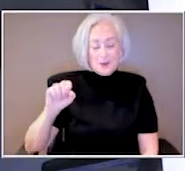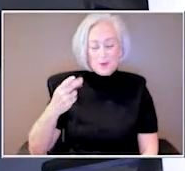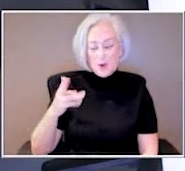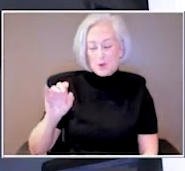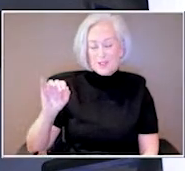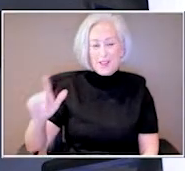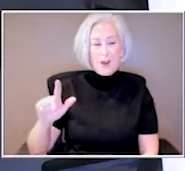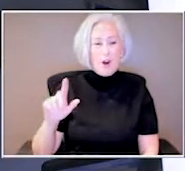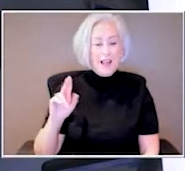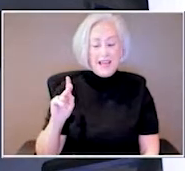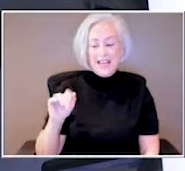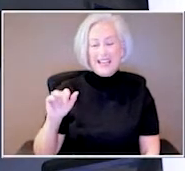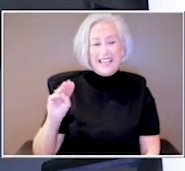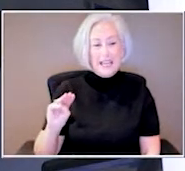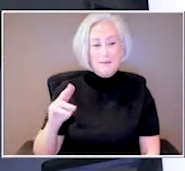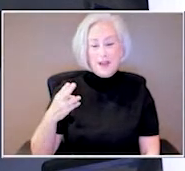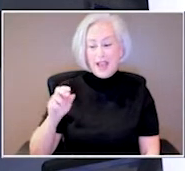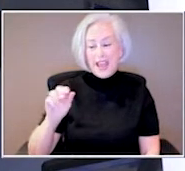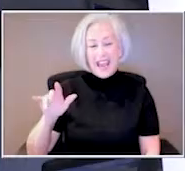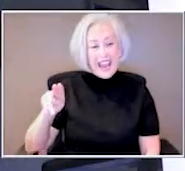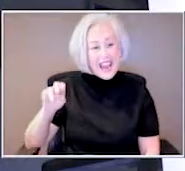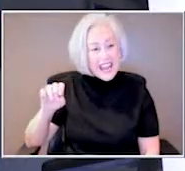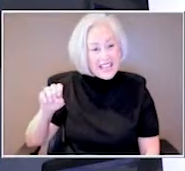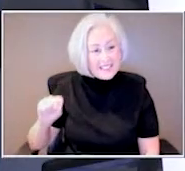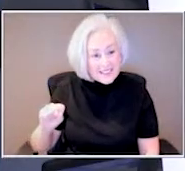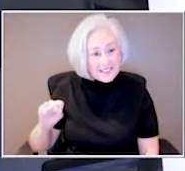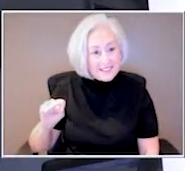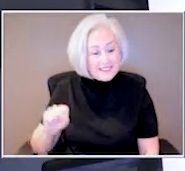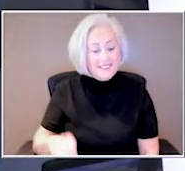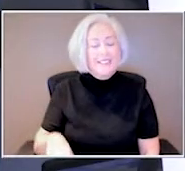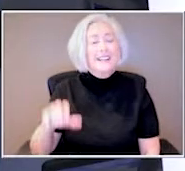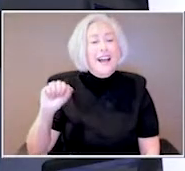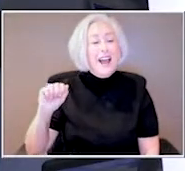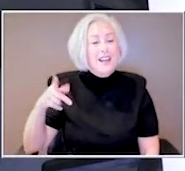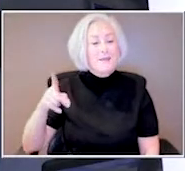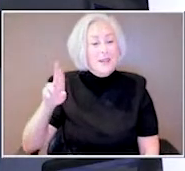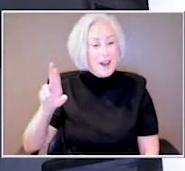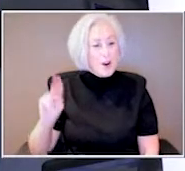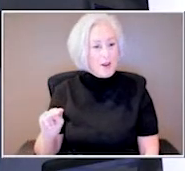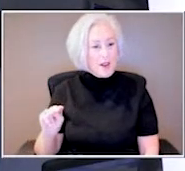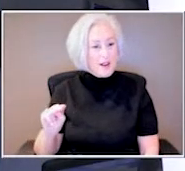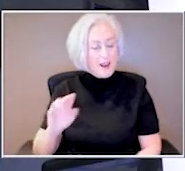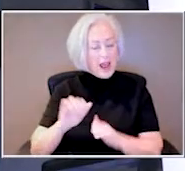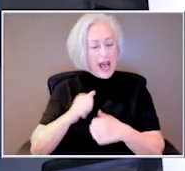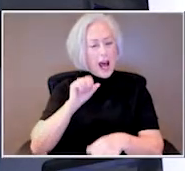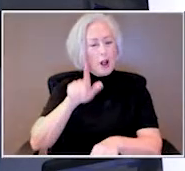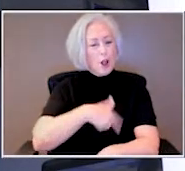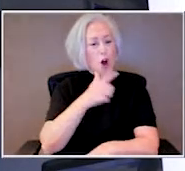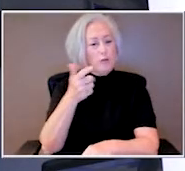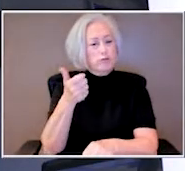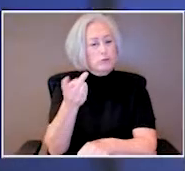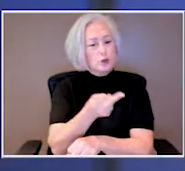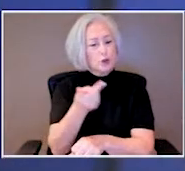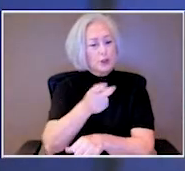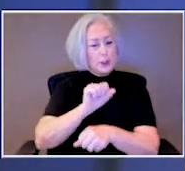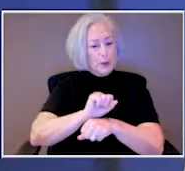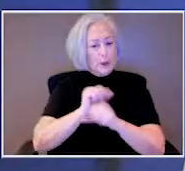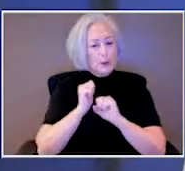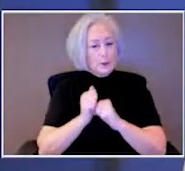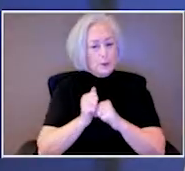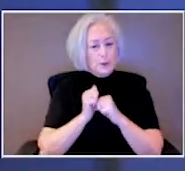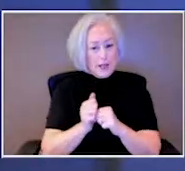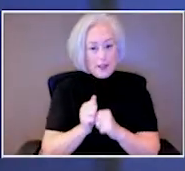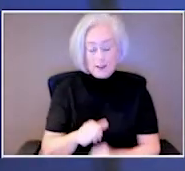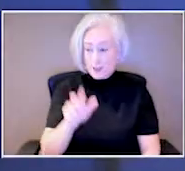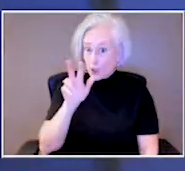Haynes, clinical nurse specialist. Kim, how long have you been working with Dr. Rosenthal? I've been working with him for 33